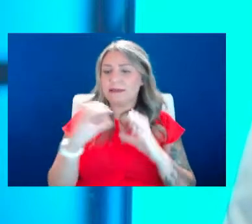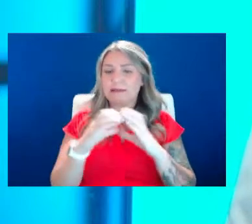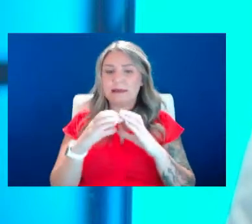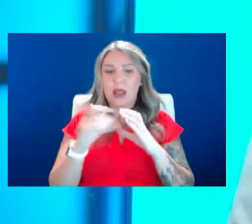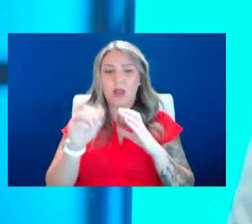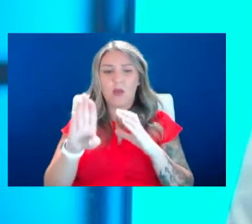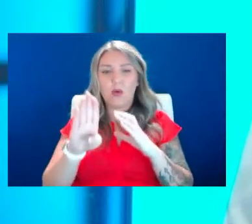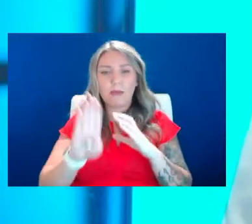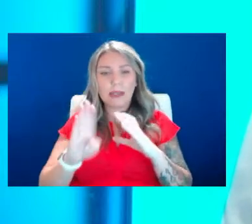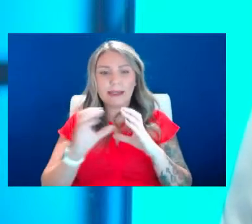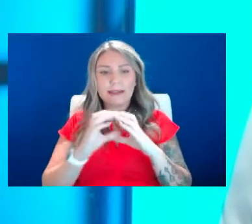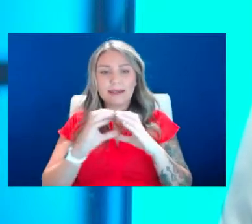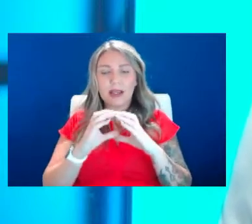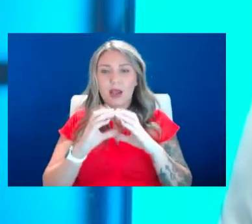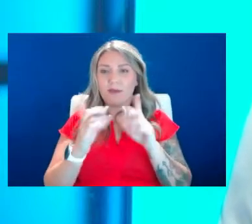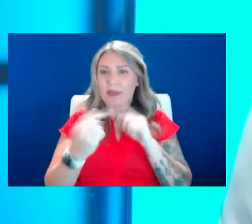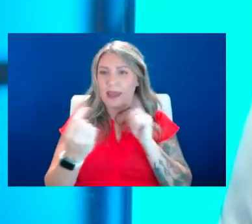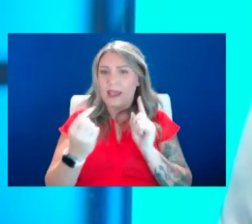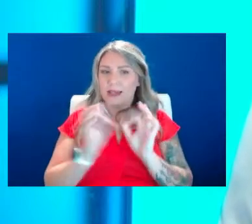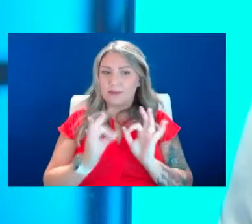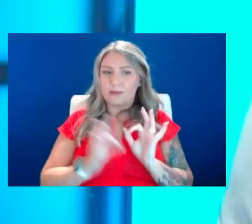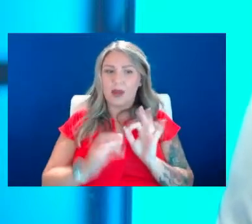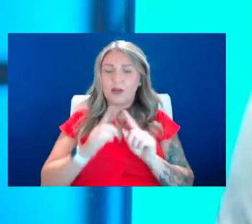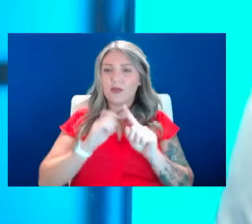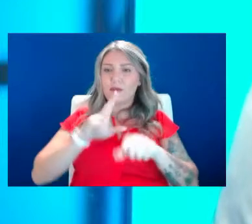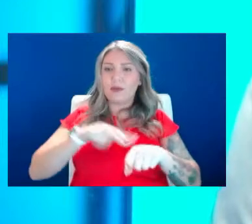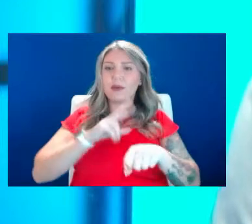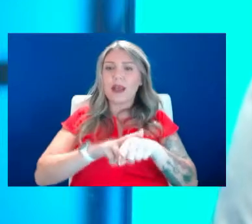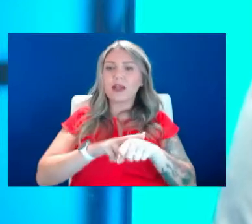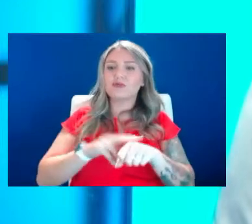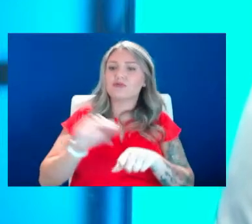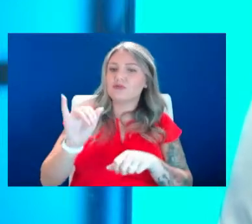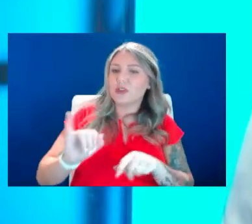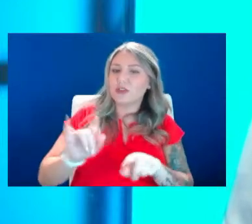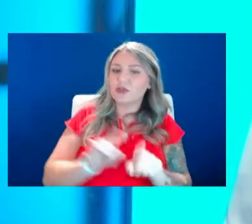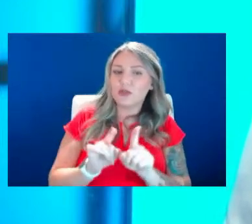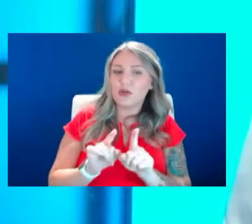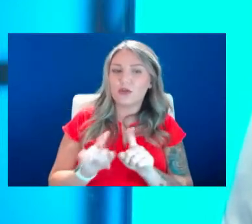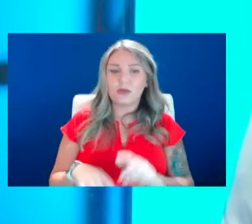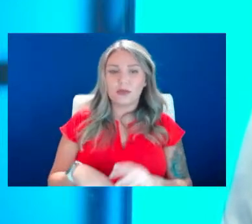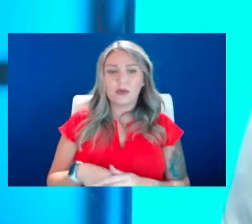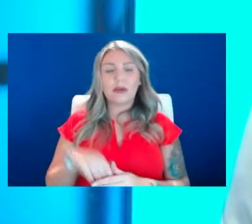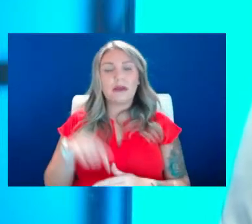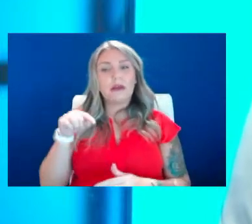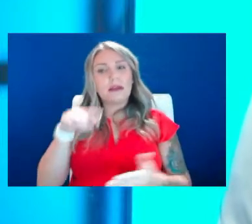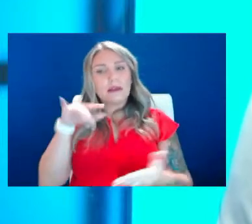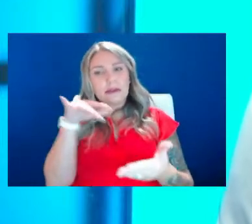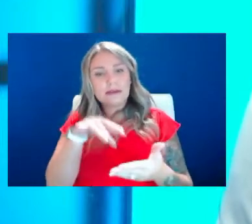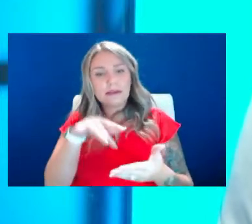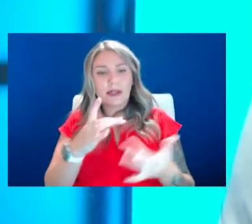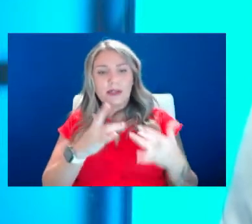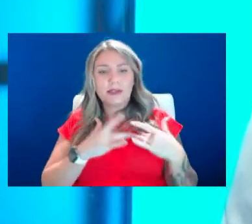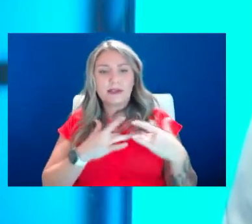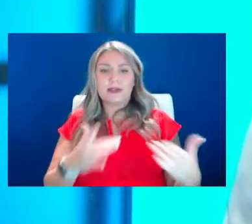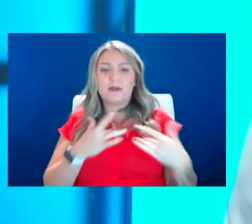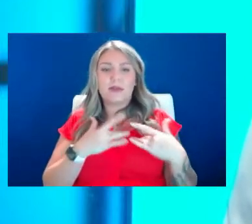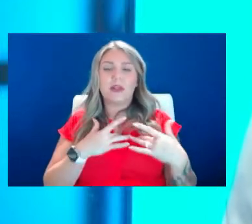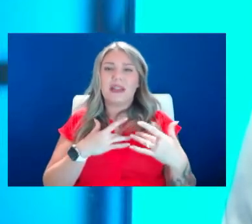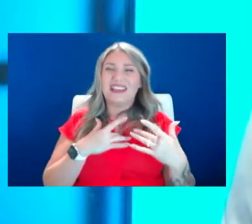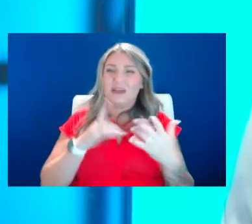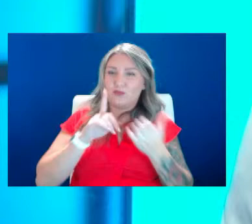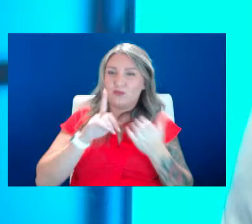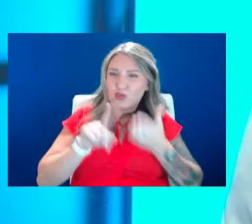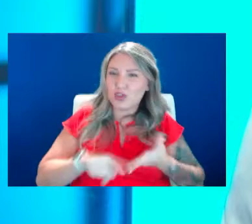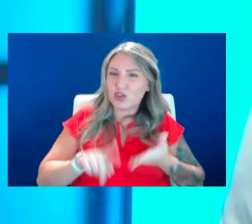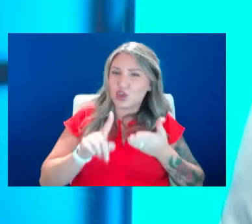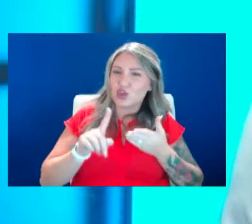cell and antibody boost from natural infection as well. This study typically was looking at antibody levels. So I